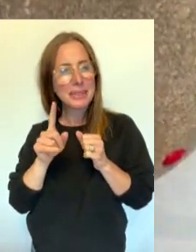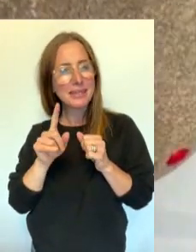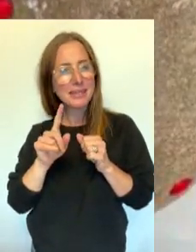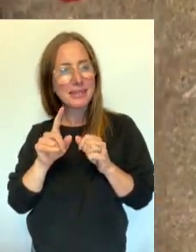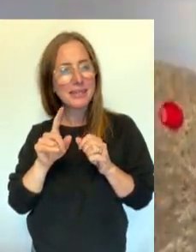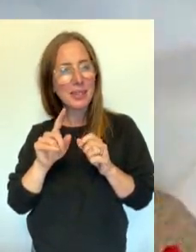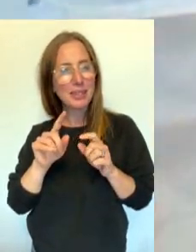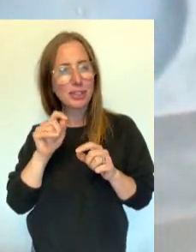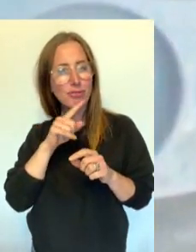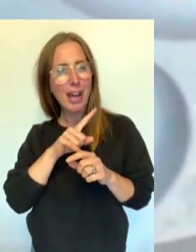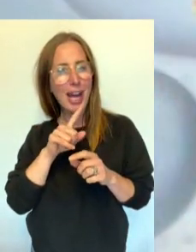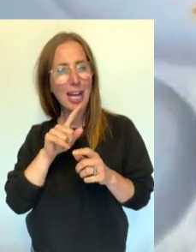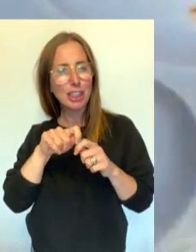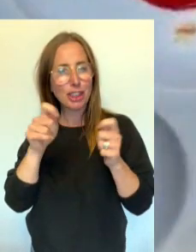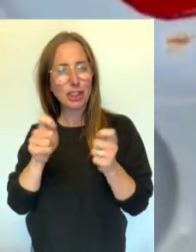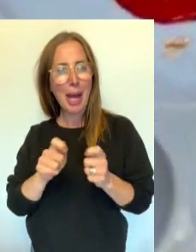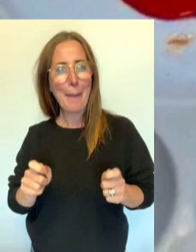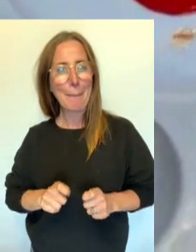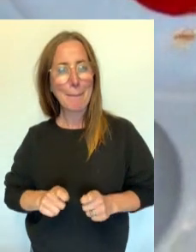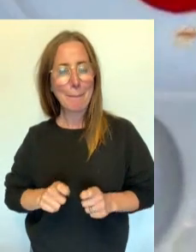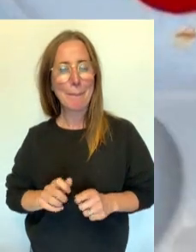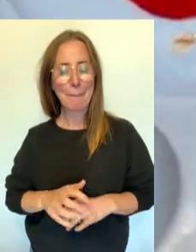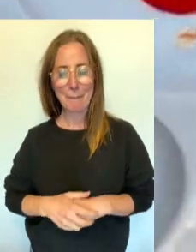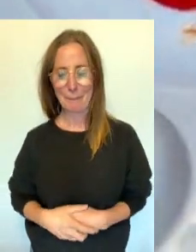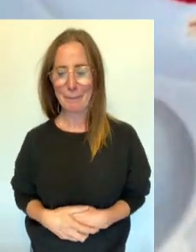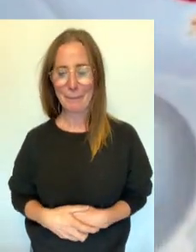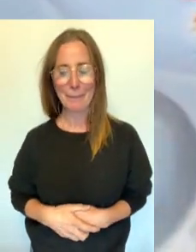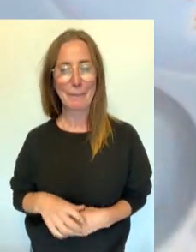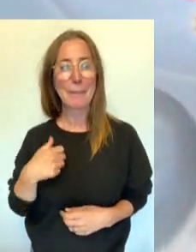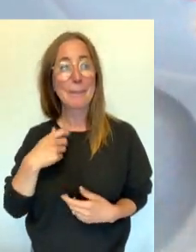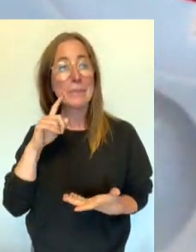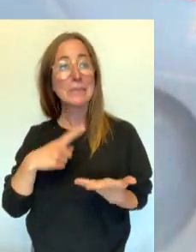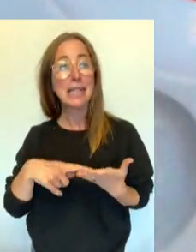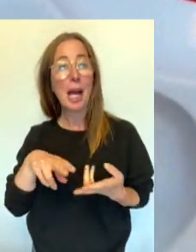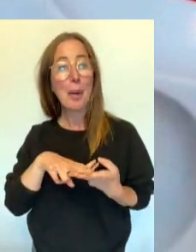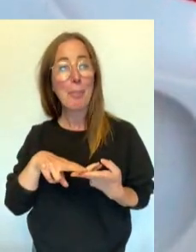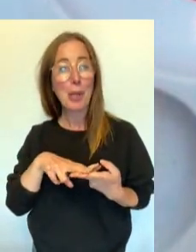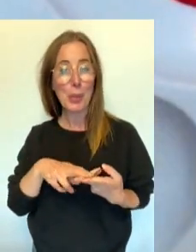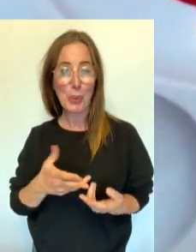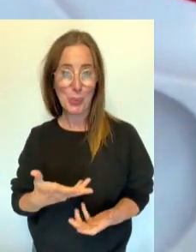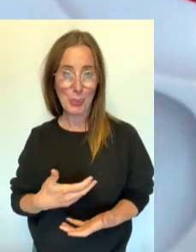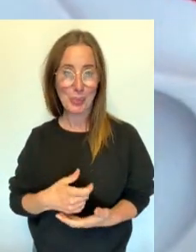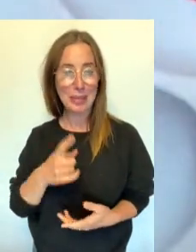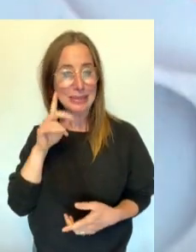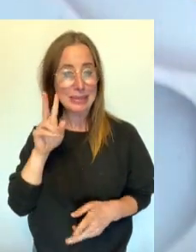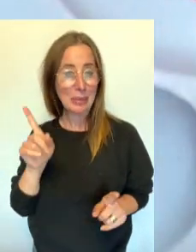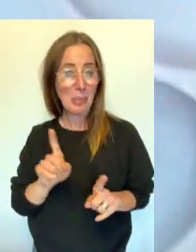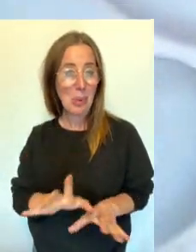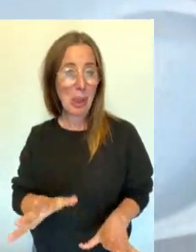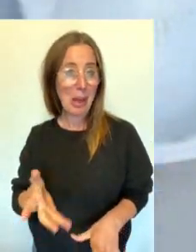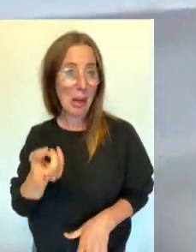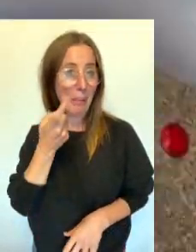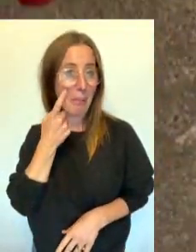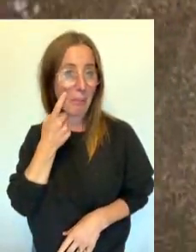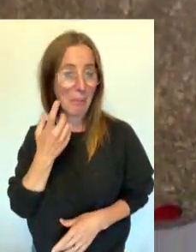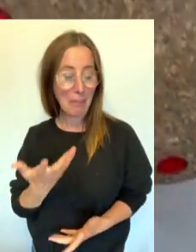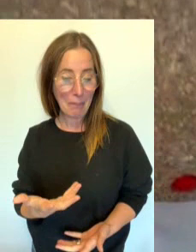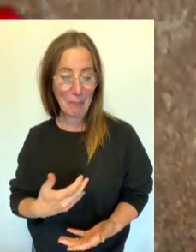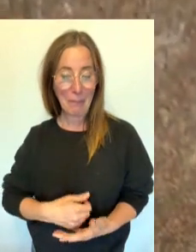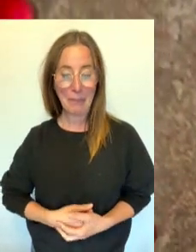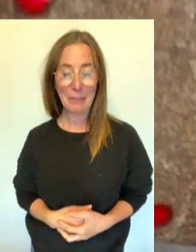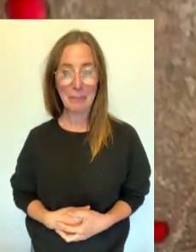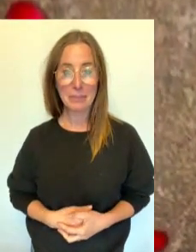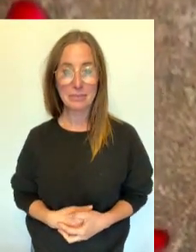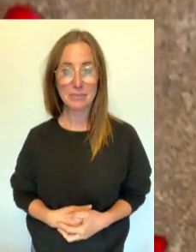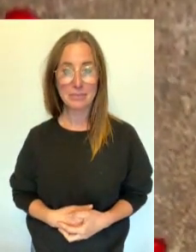we're gonna just dip it into the blue paint and see what kind of effect we come out with. Okay, and you might just